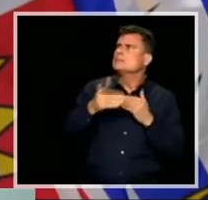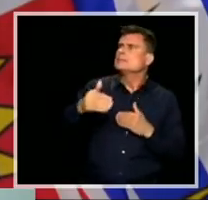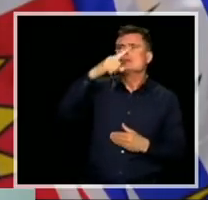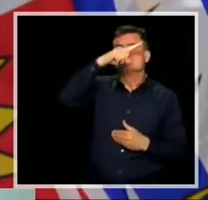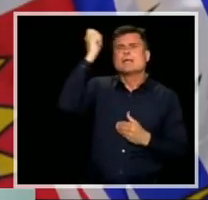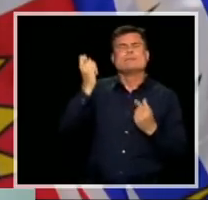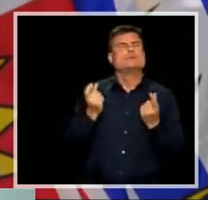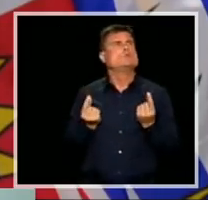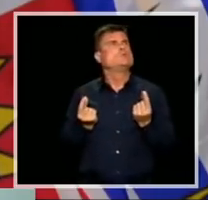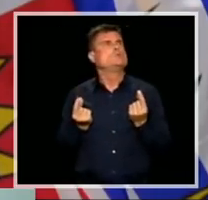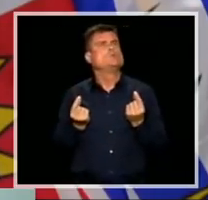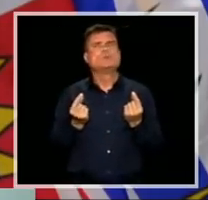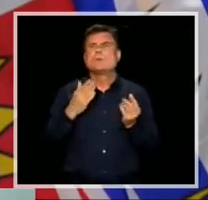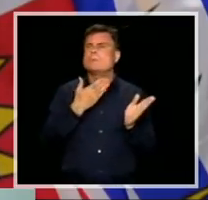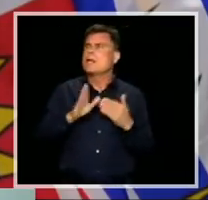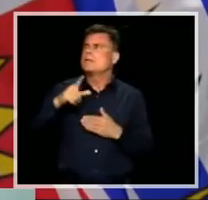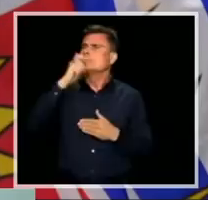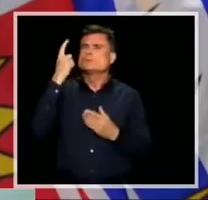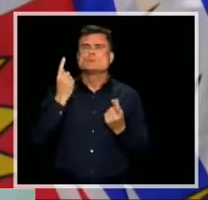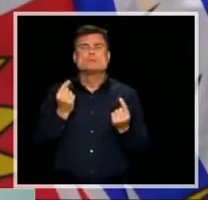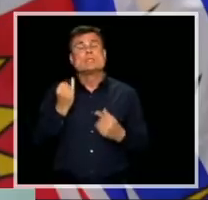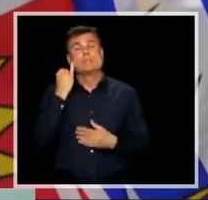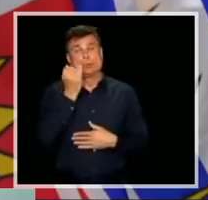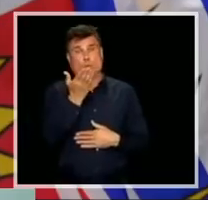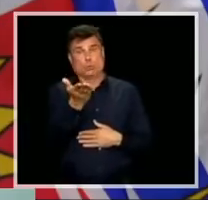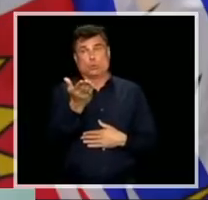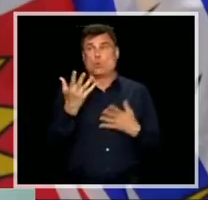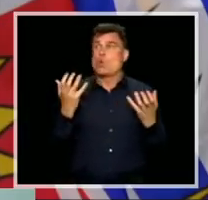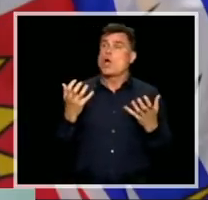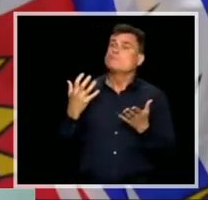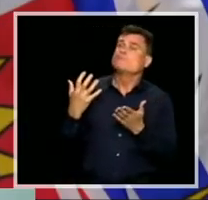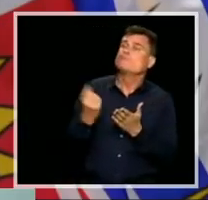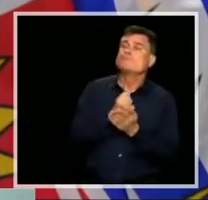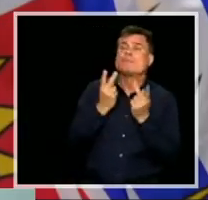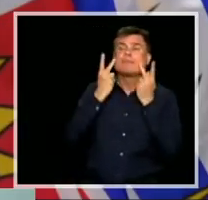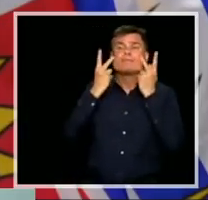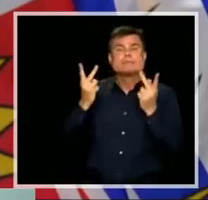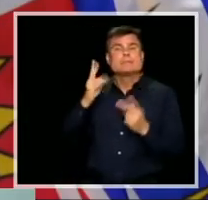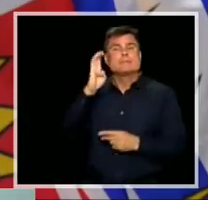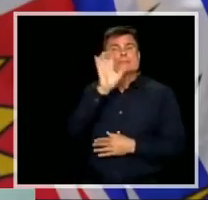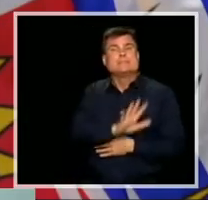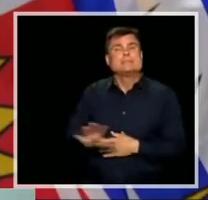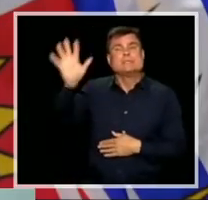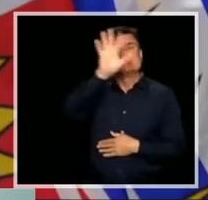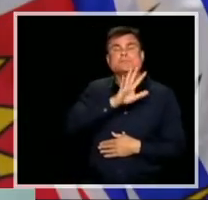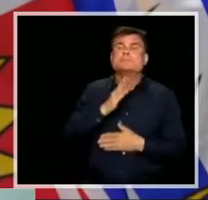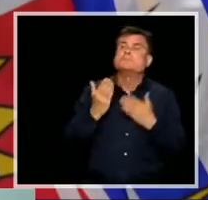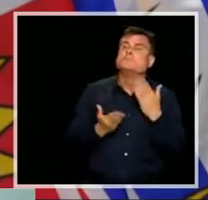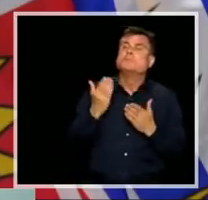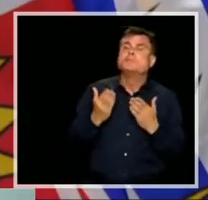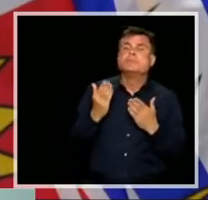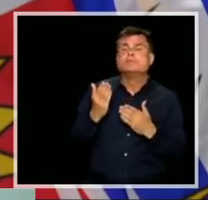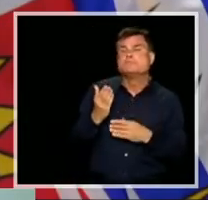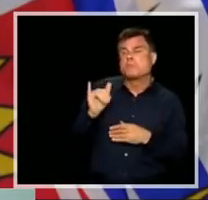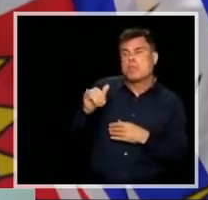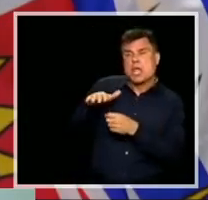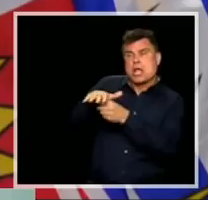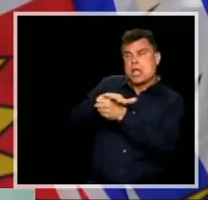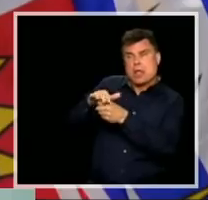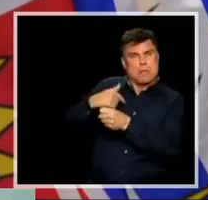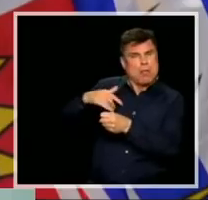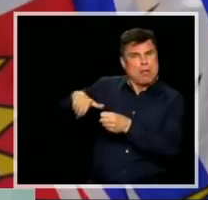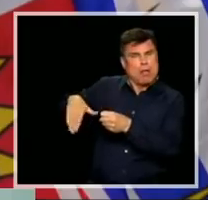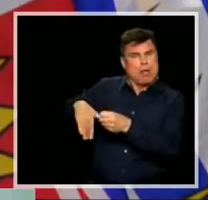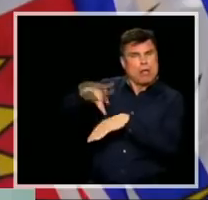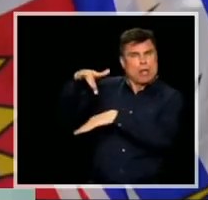a disappointment for many groups who are used to having that important part of their summer, but I would encourage everybody